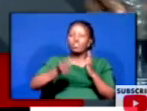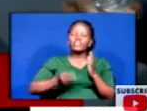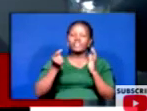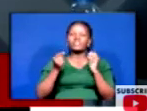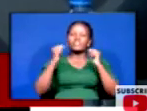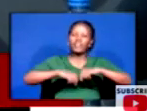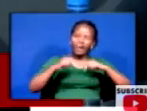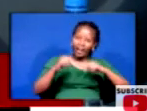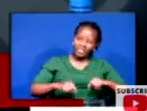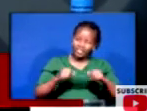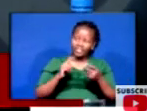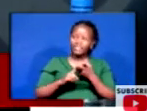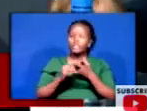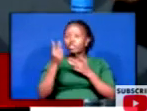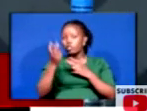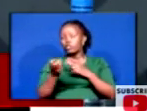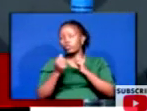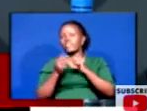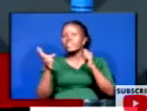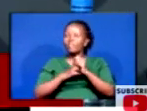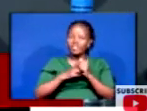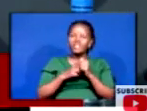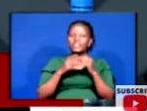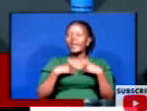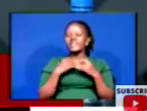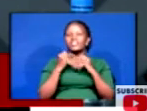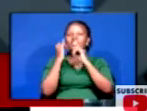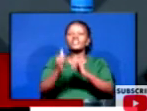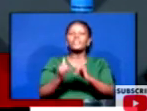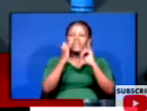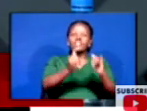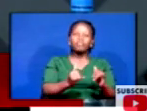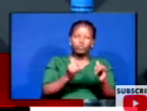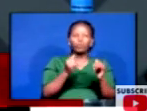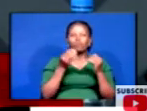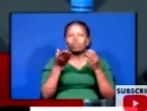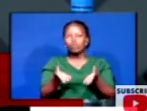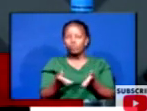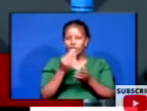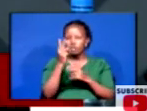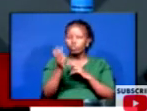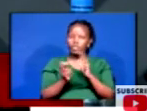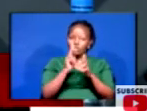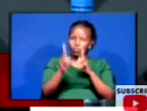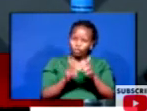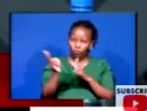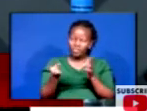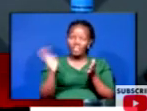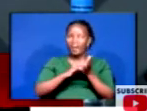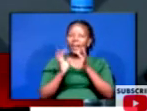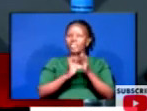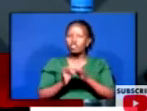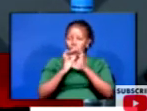now again we've gone back to the unanimous decision. When you look at the decision that was basically